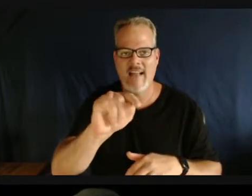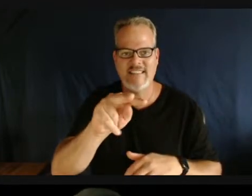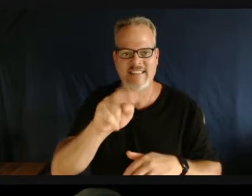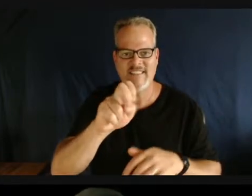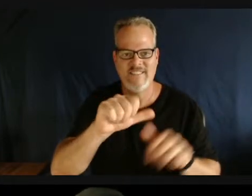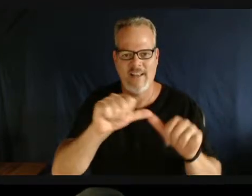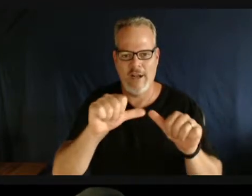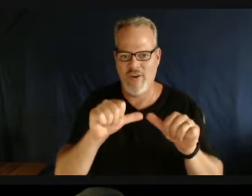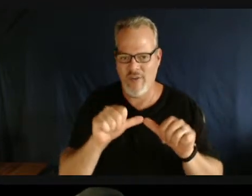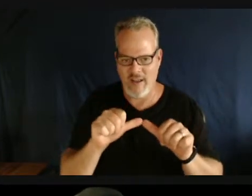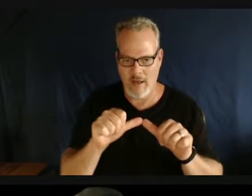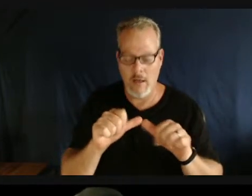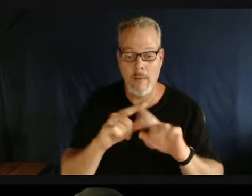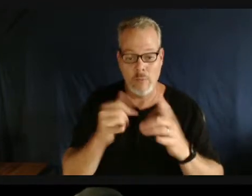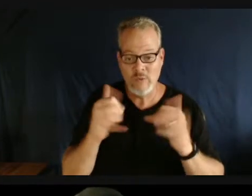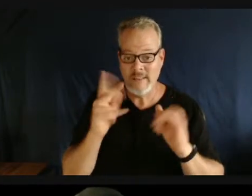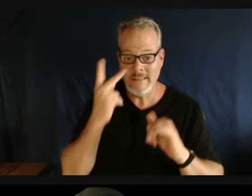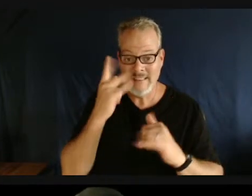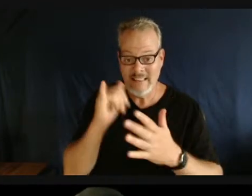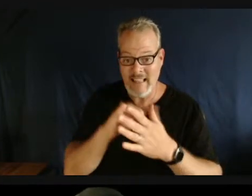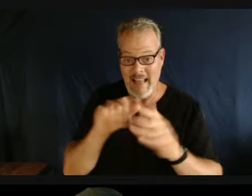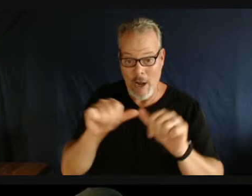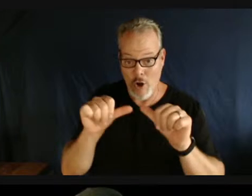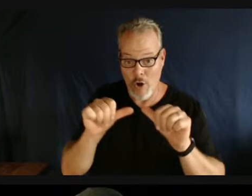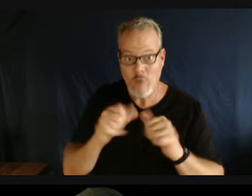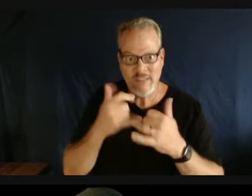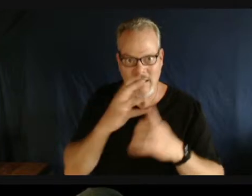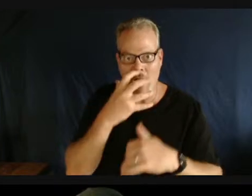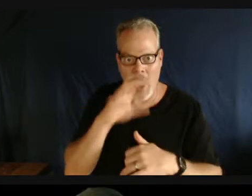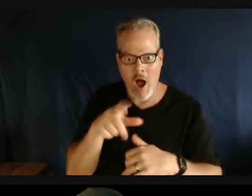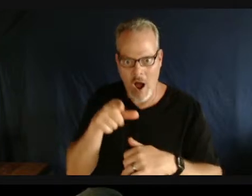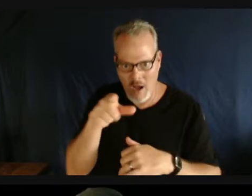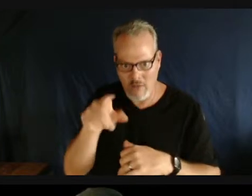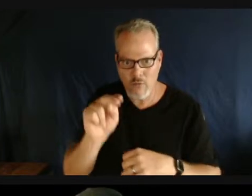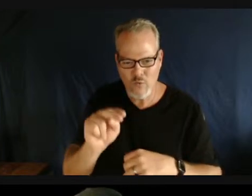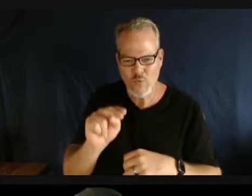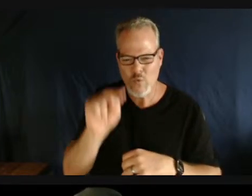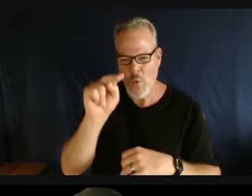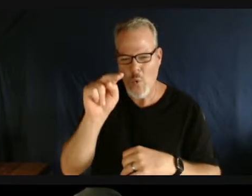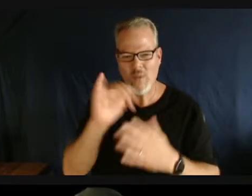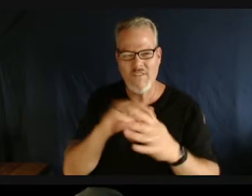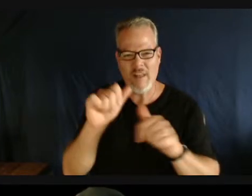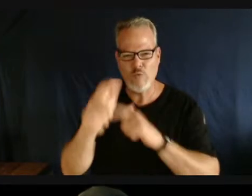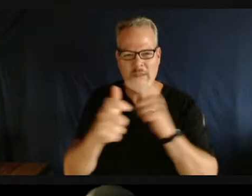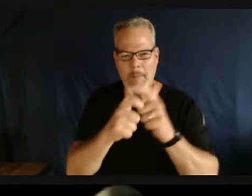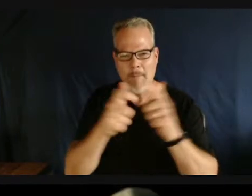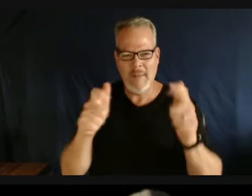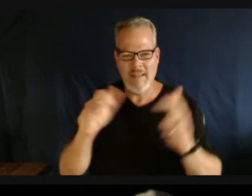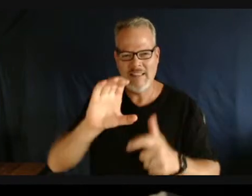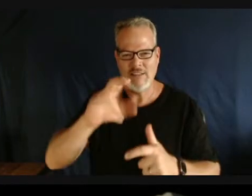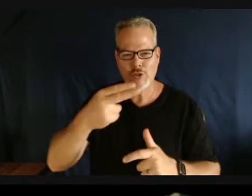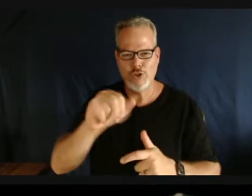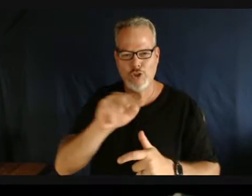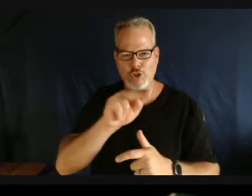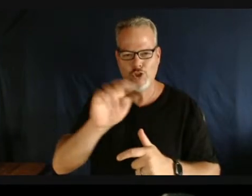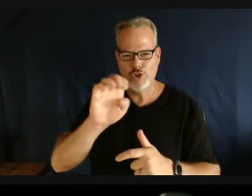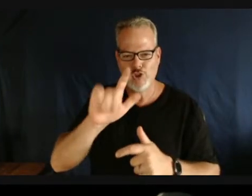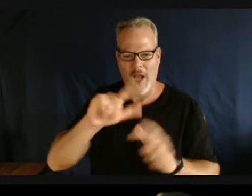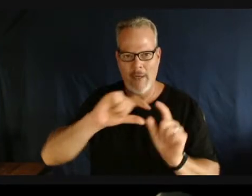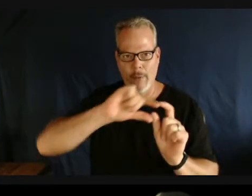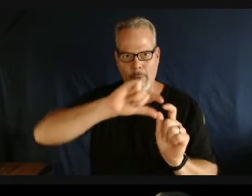pulse. And you see that where it was still hot was actually here in the north, where that big channel had snaked